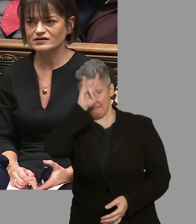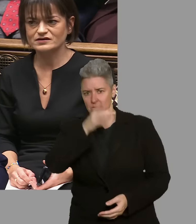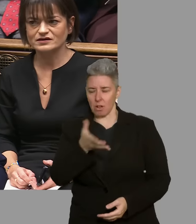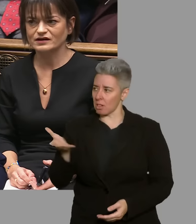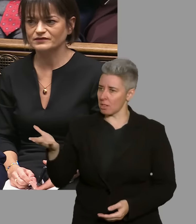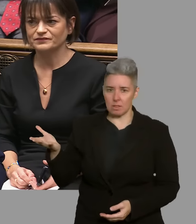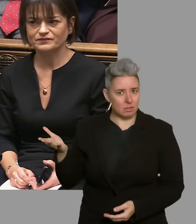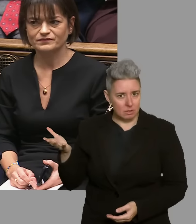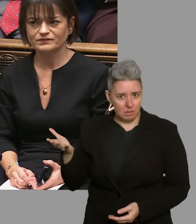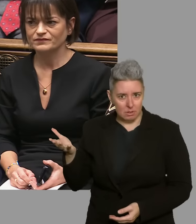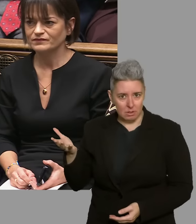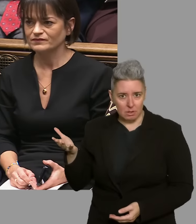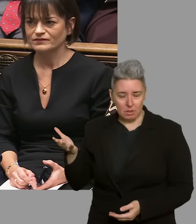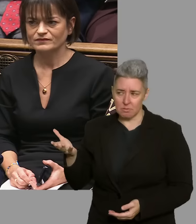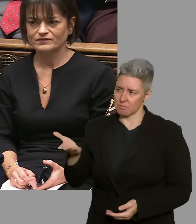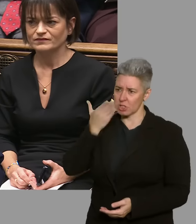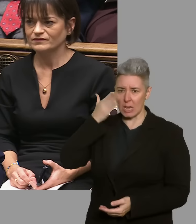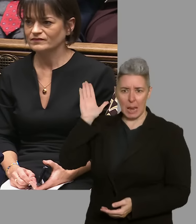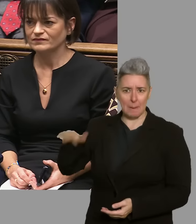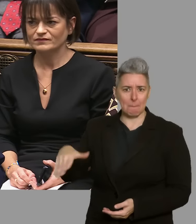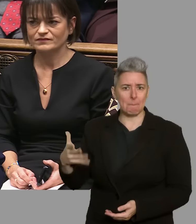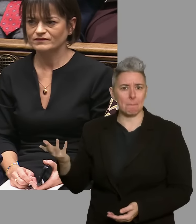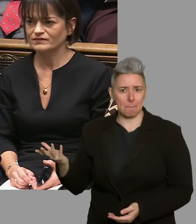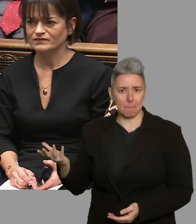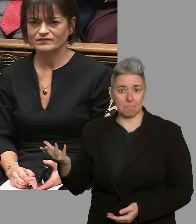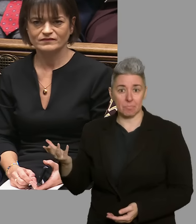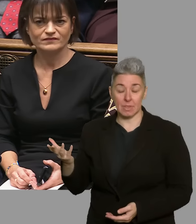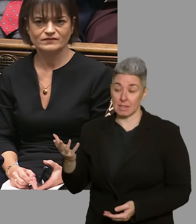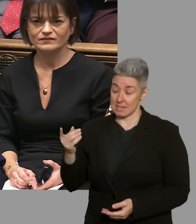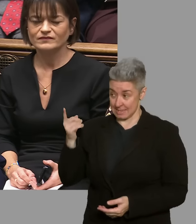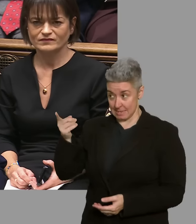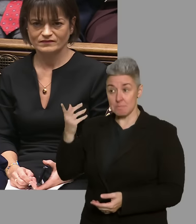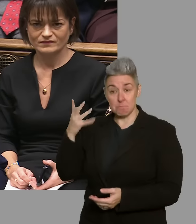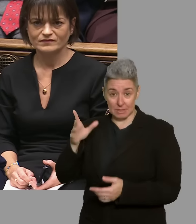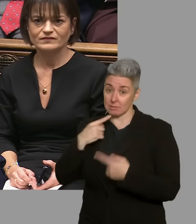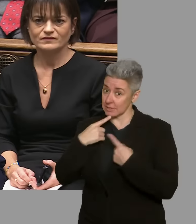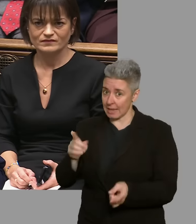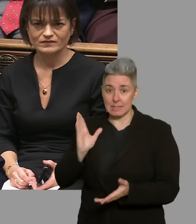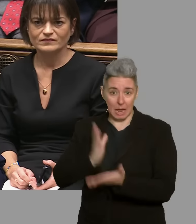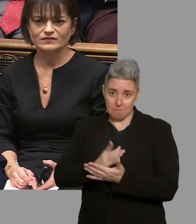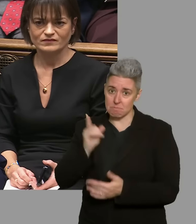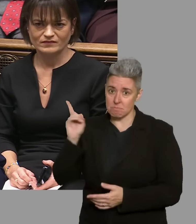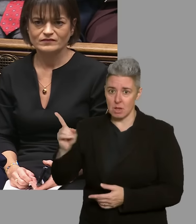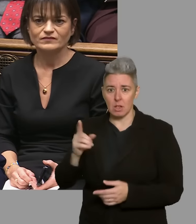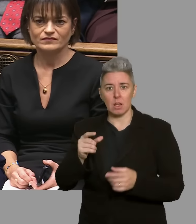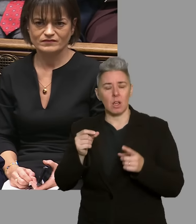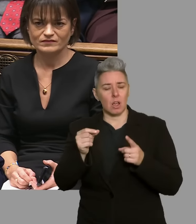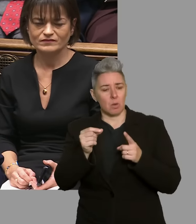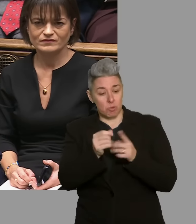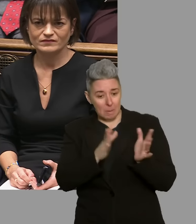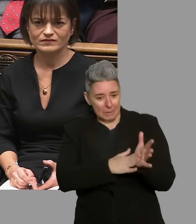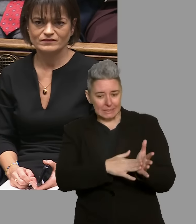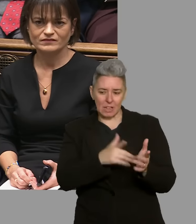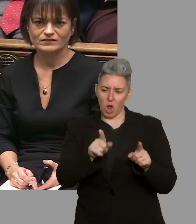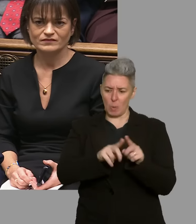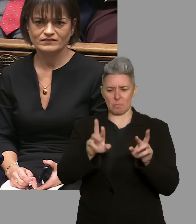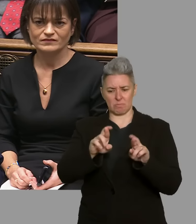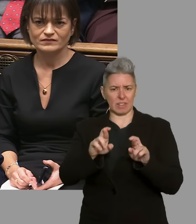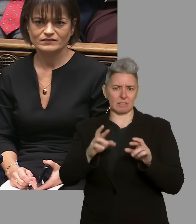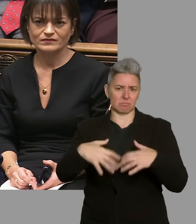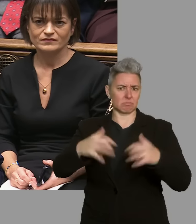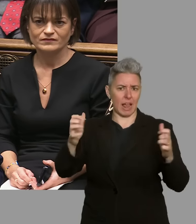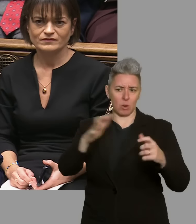He said it. Will the Prime Minister, and I hope the whole House, join me in condemning Reform's vile rhetoric, and will